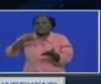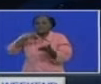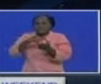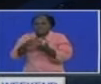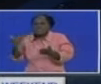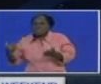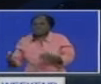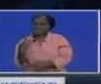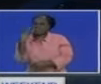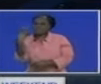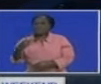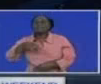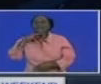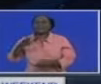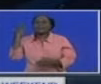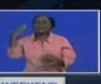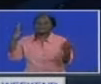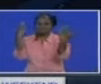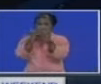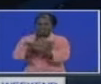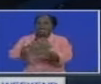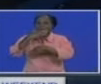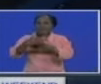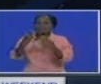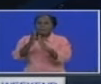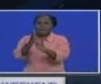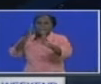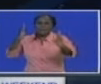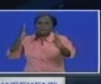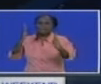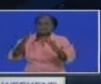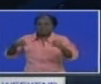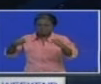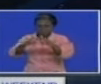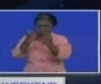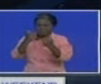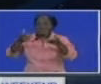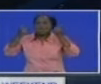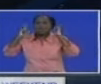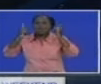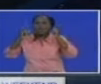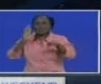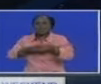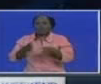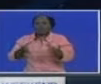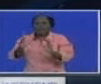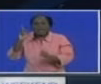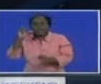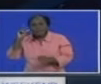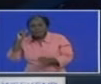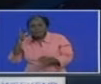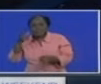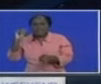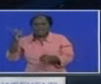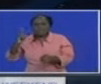children, died last night after a bus collided with a truck at Sultan Hamoud along the Nairobi-Mombasa highway. The Mombasa-bound bus